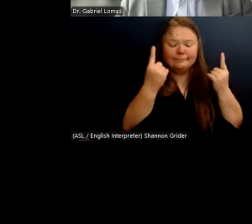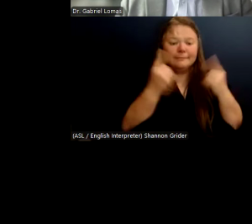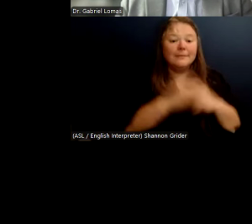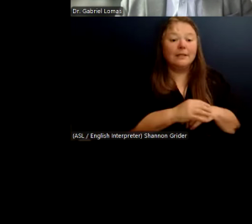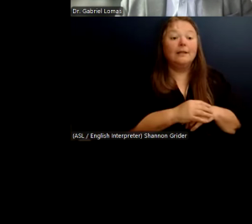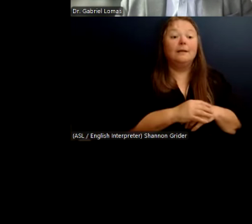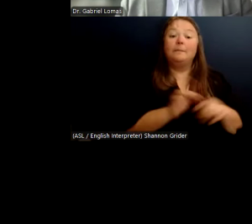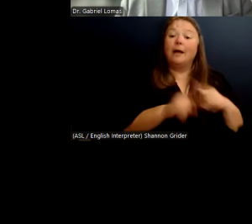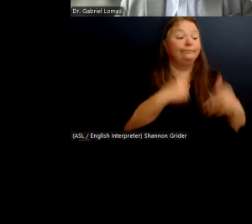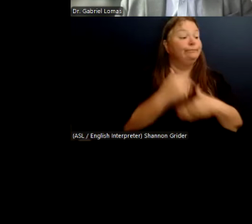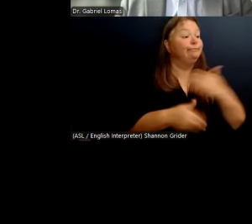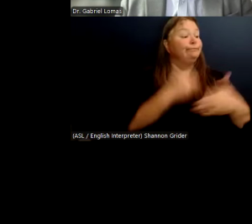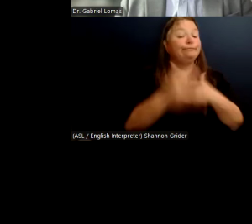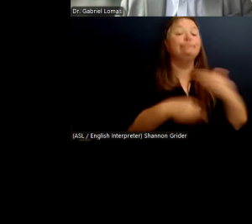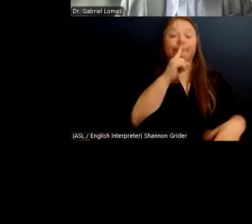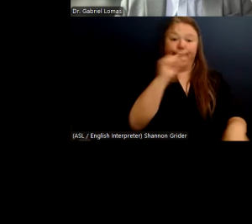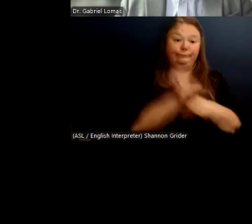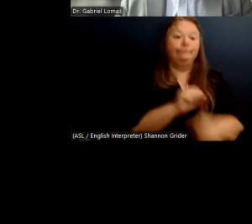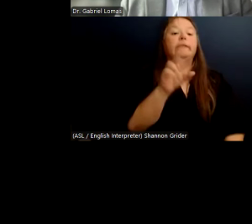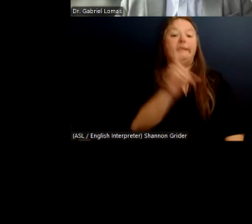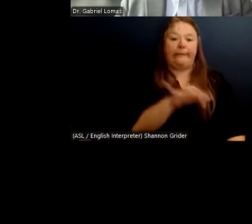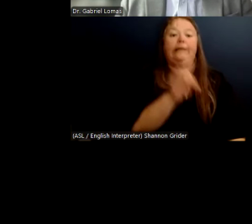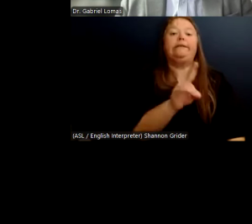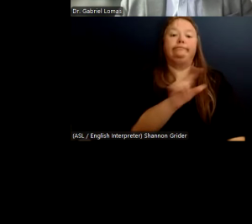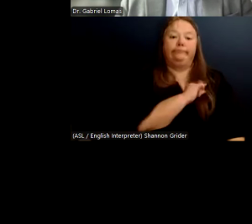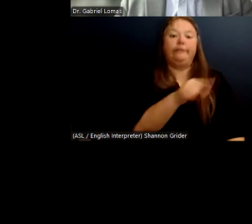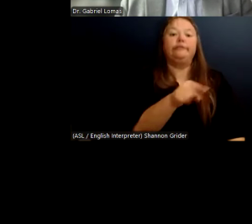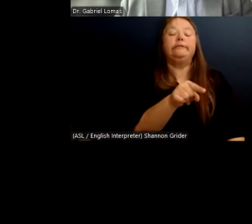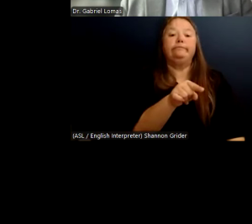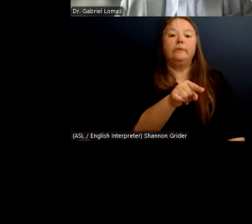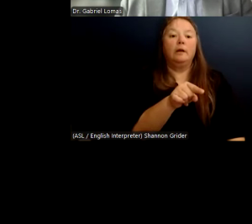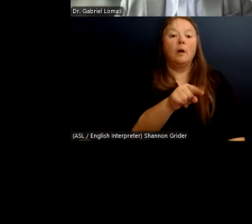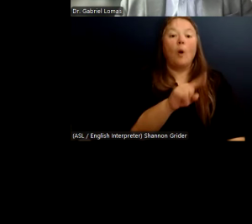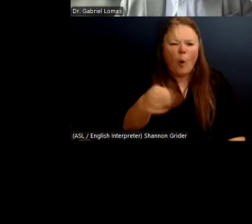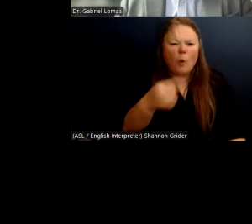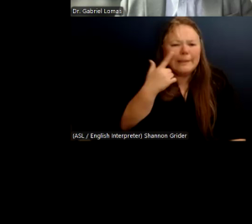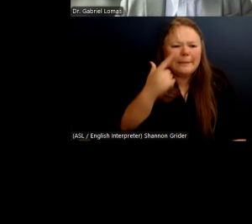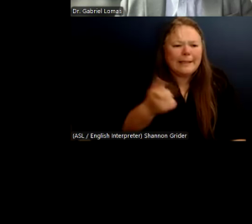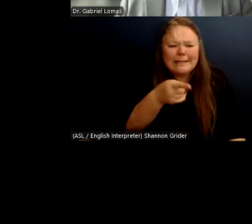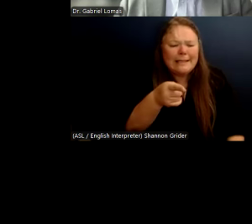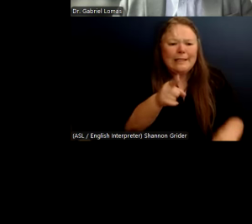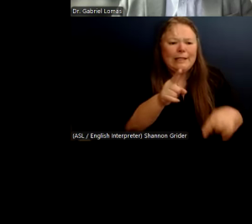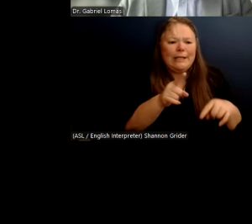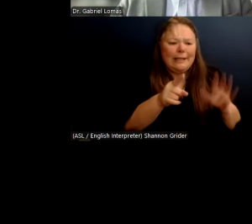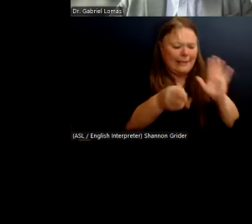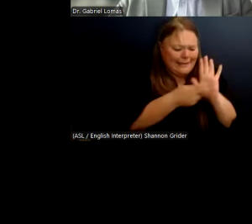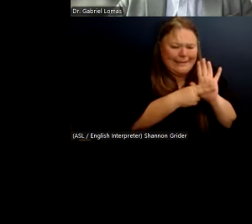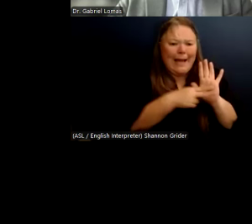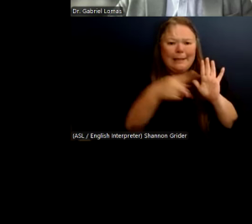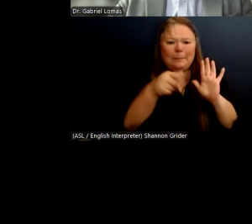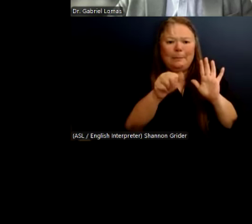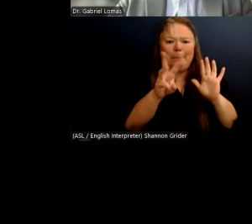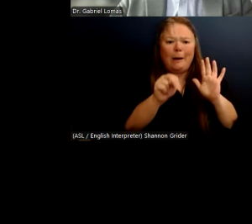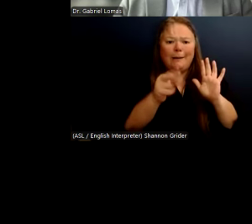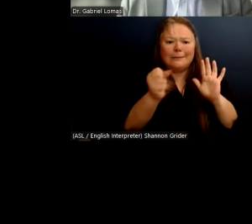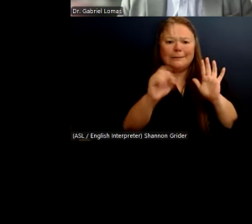convicted of this first-degree murder and armed robbery only because of this signed pawn shop receipt. So